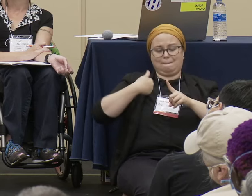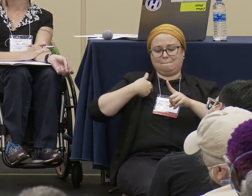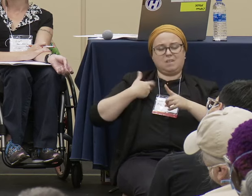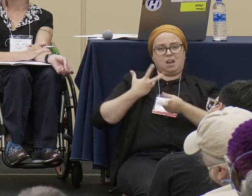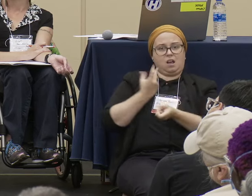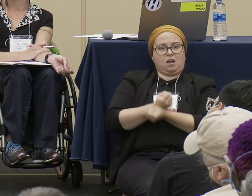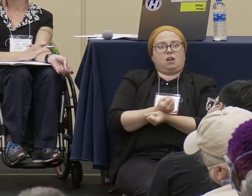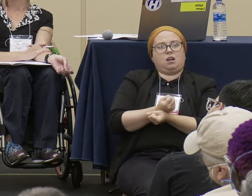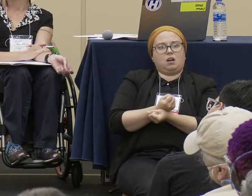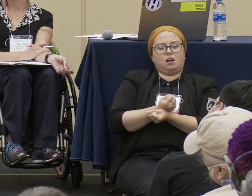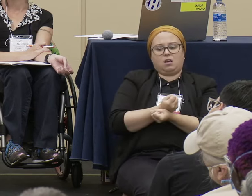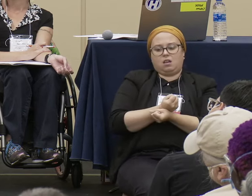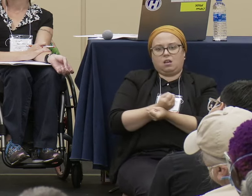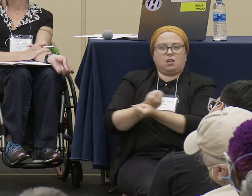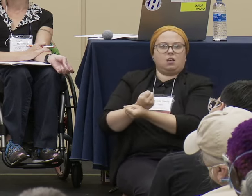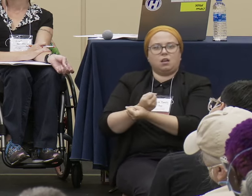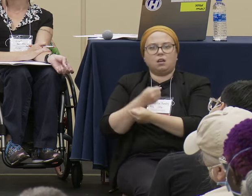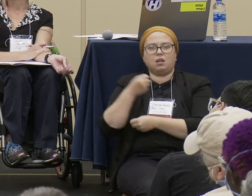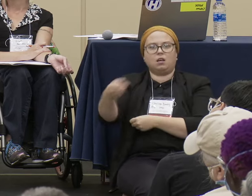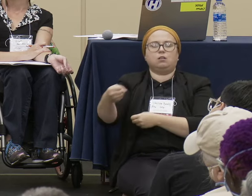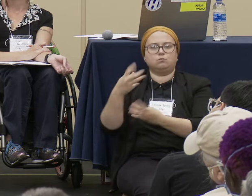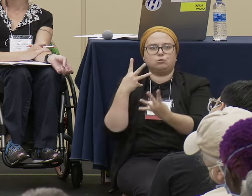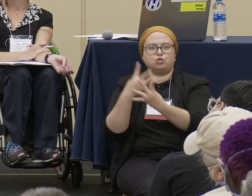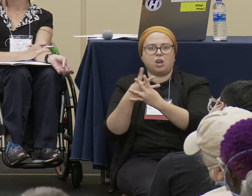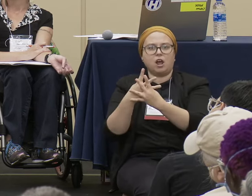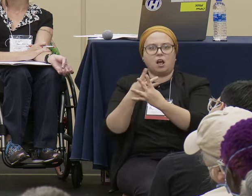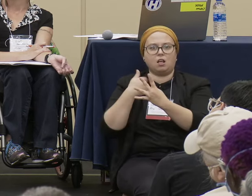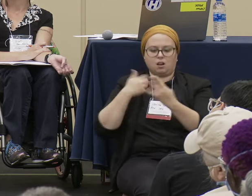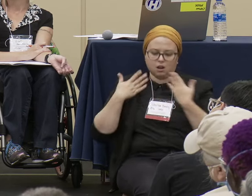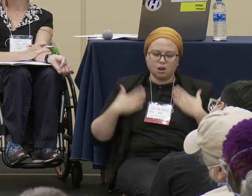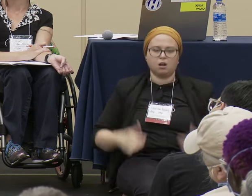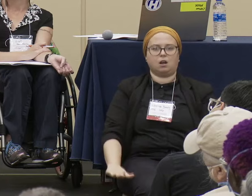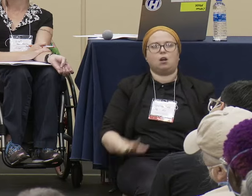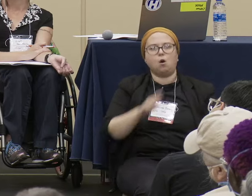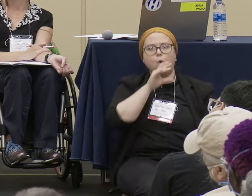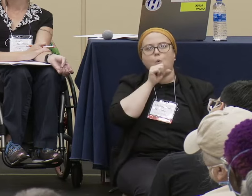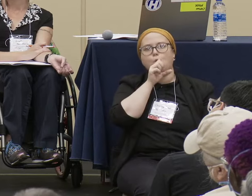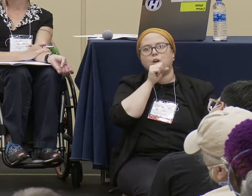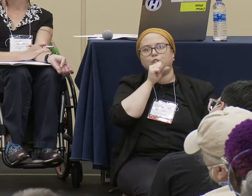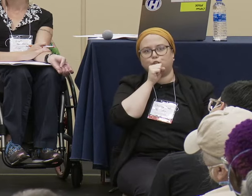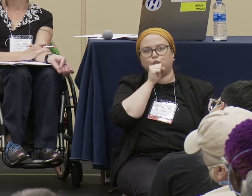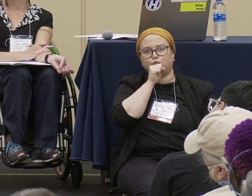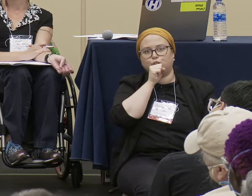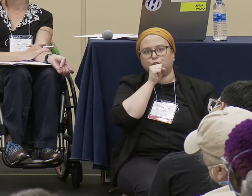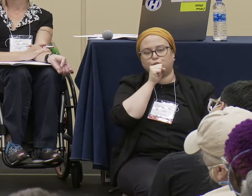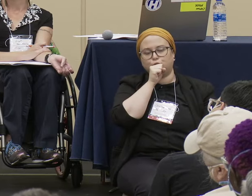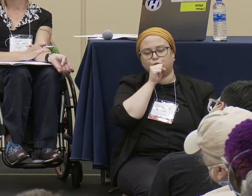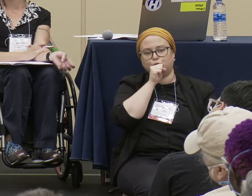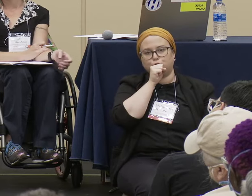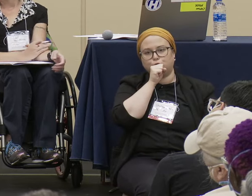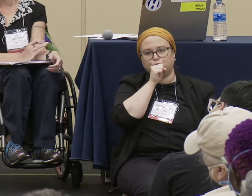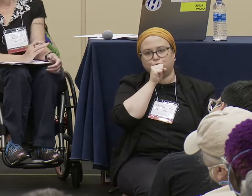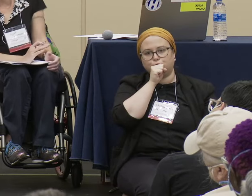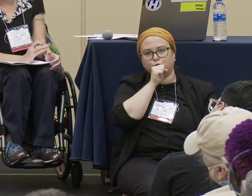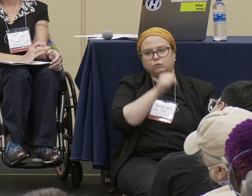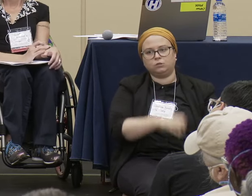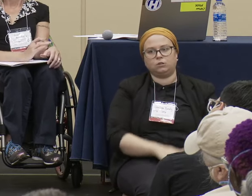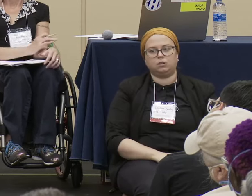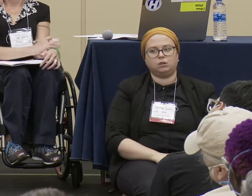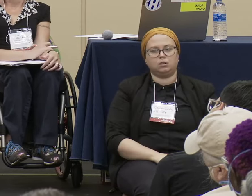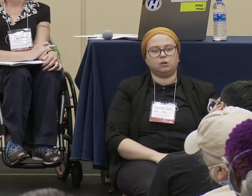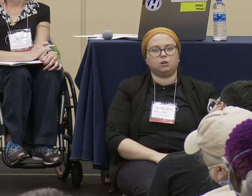to jail, and I was in Orange. You know, I was in Orange. I've